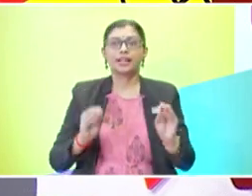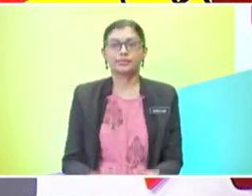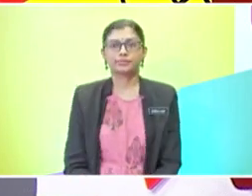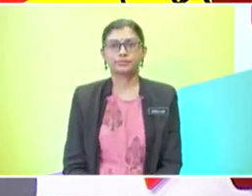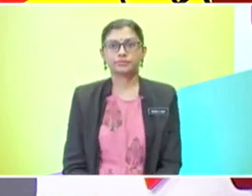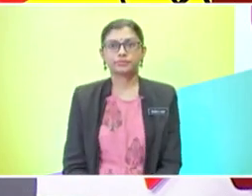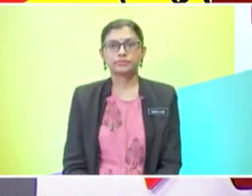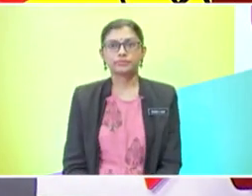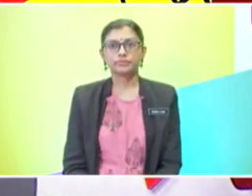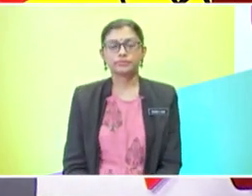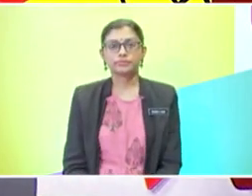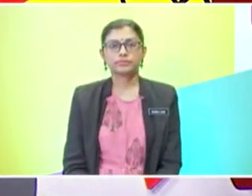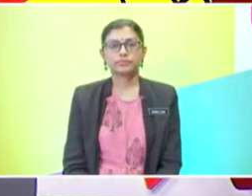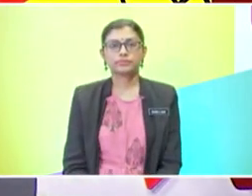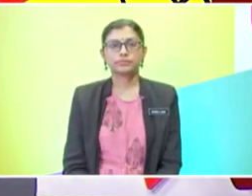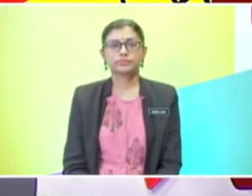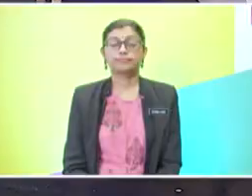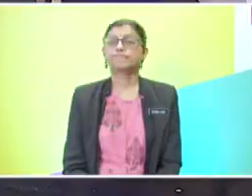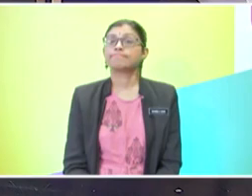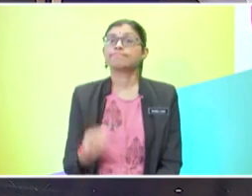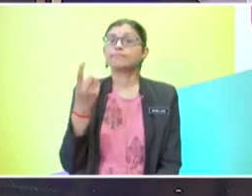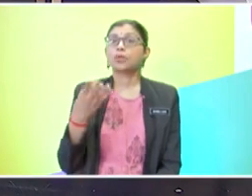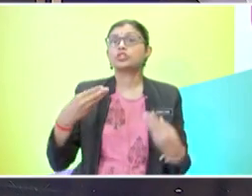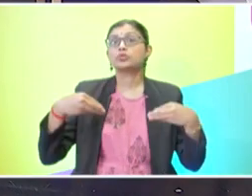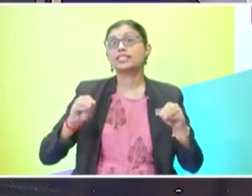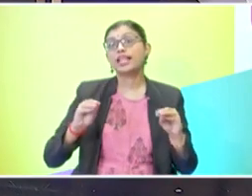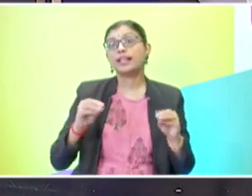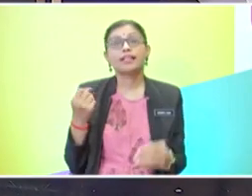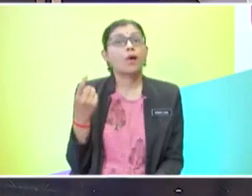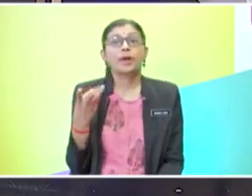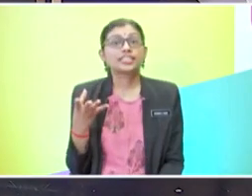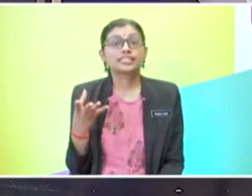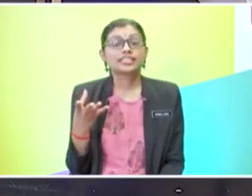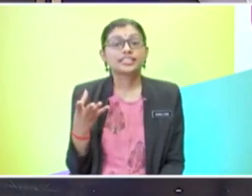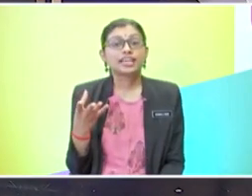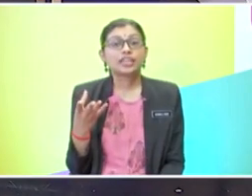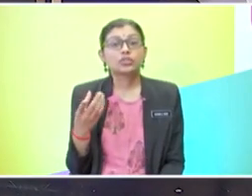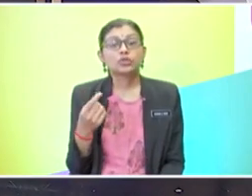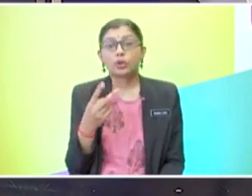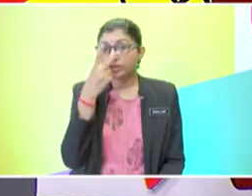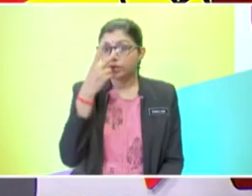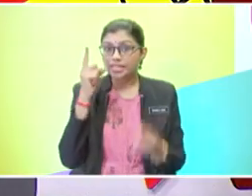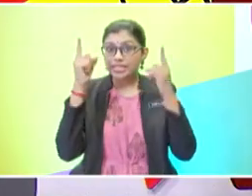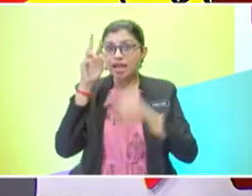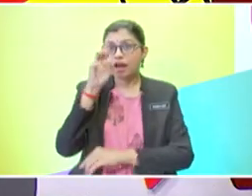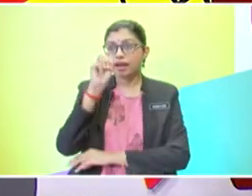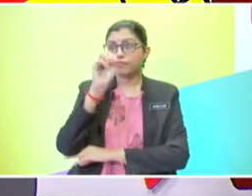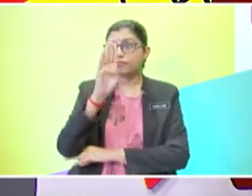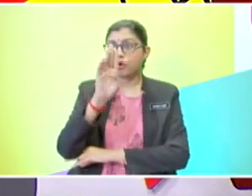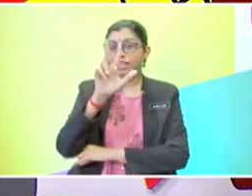mark up or how much the price will fix it? Okay, so this showing here is the cost price, right? Yeah. So if the cost price